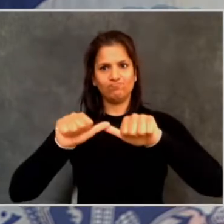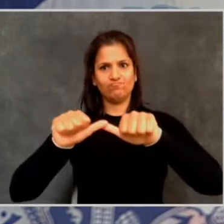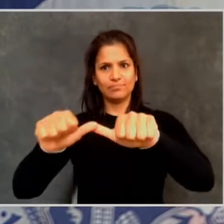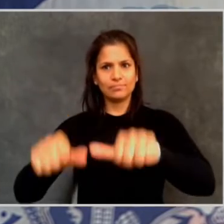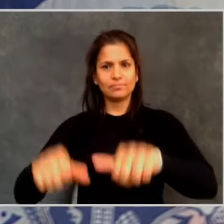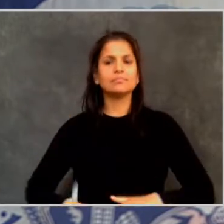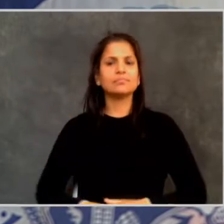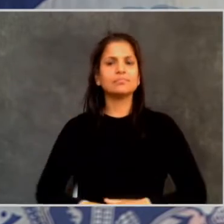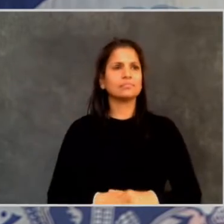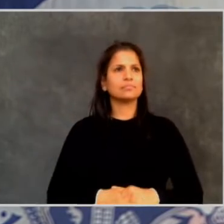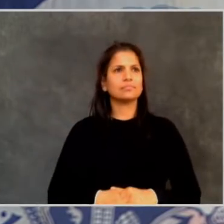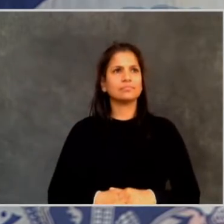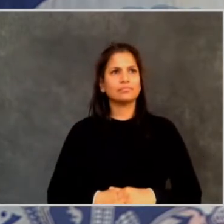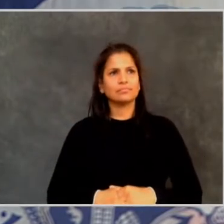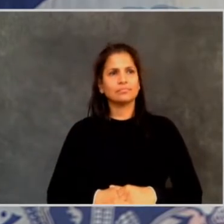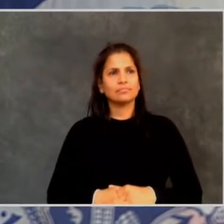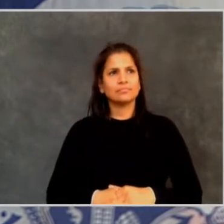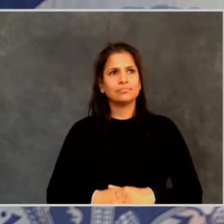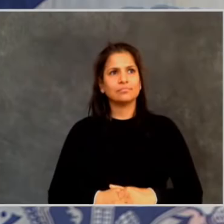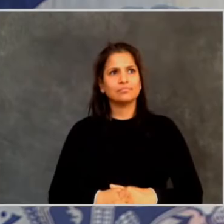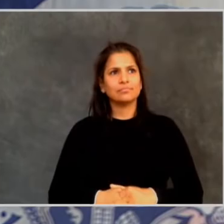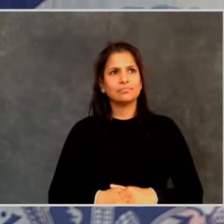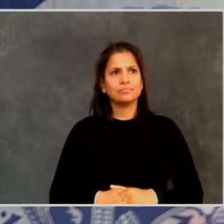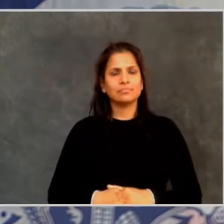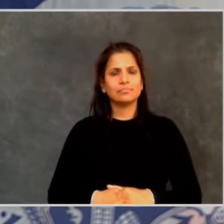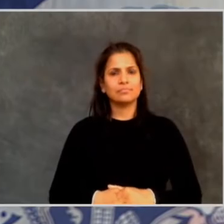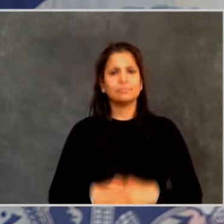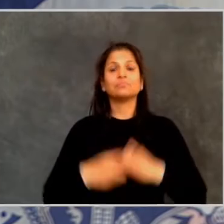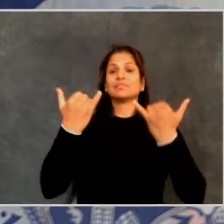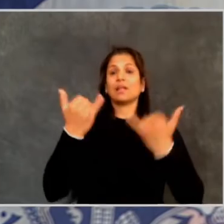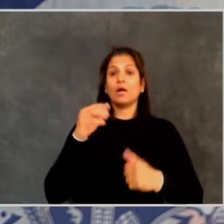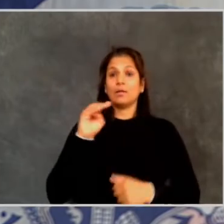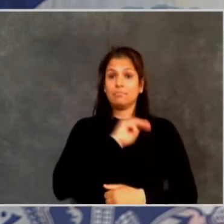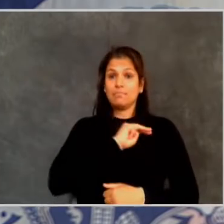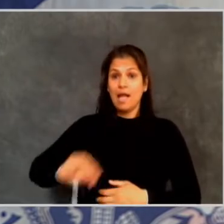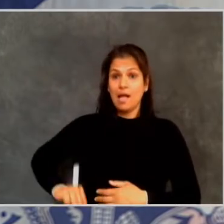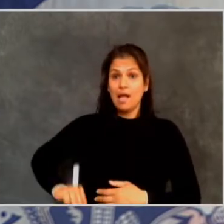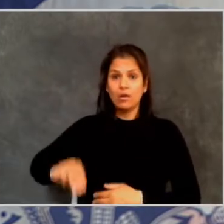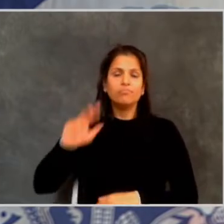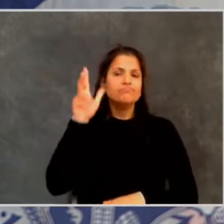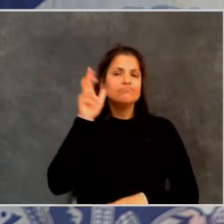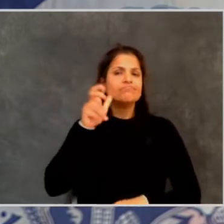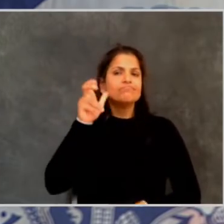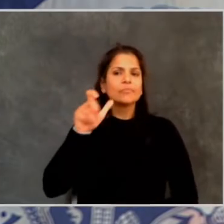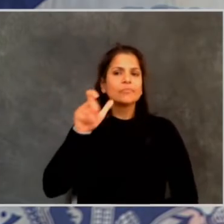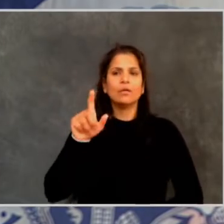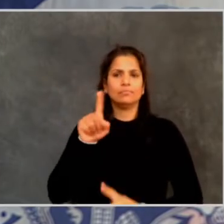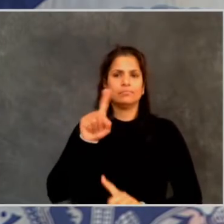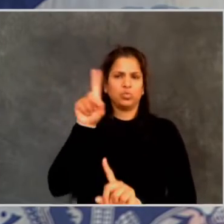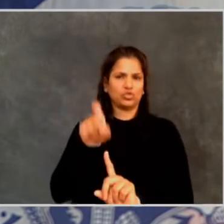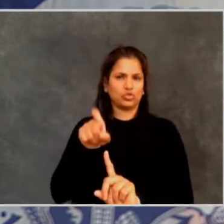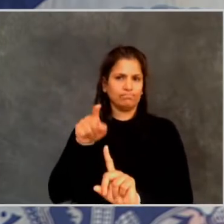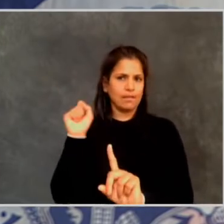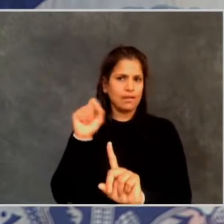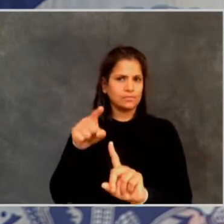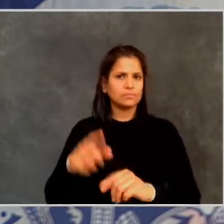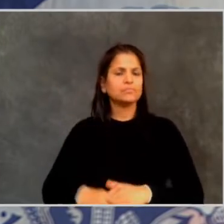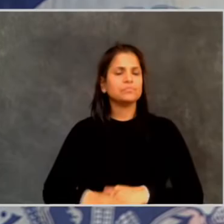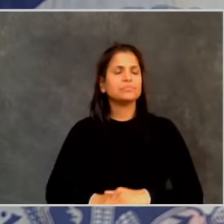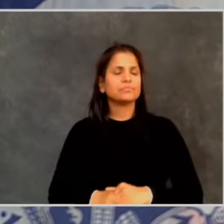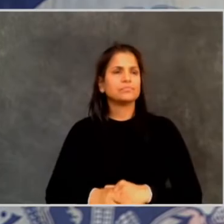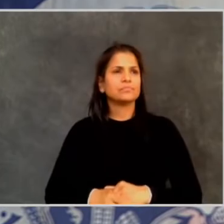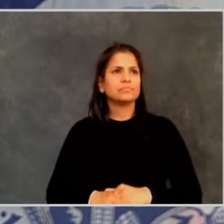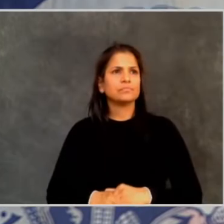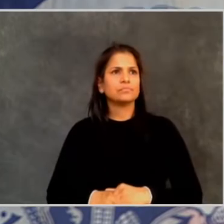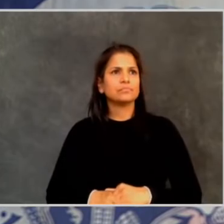an opportunity to talk about the data in Spanish,